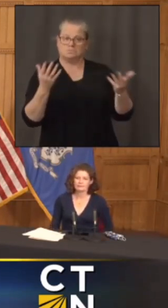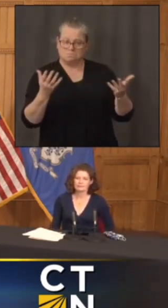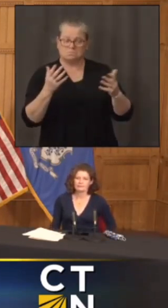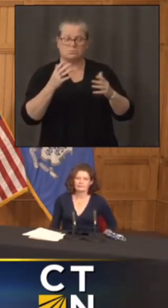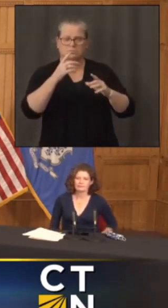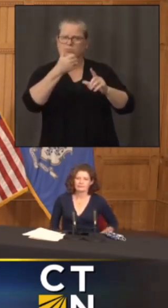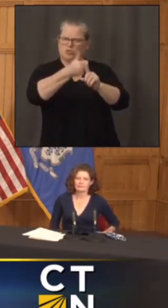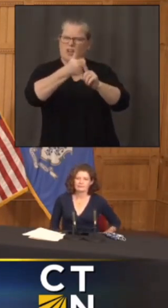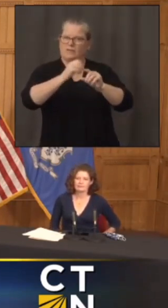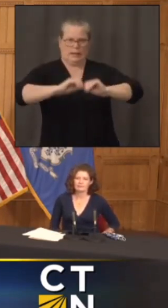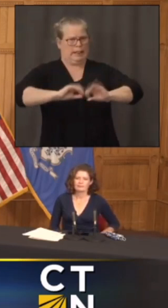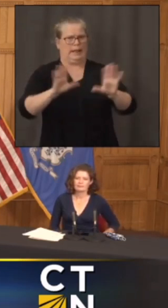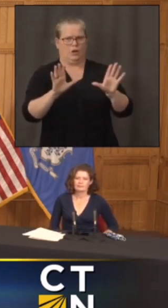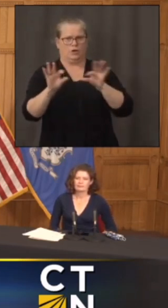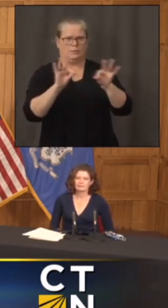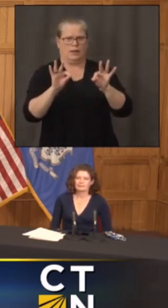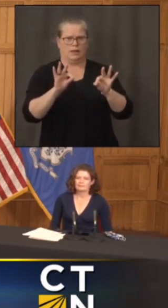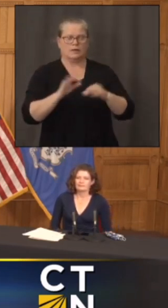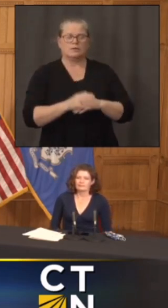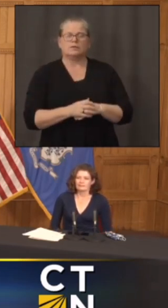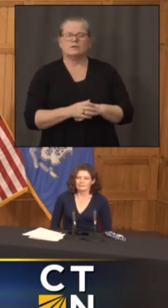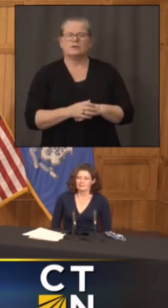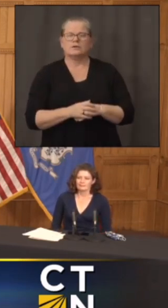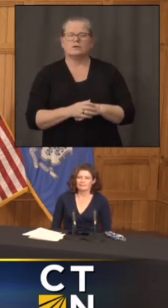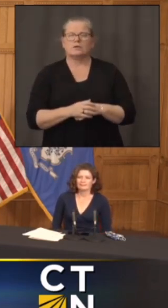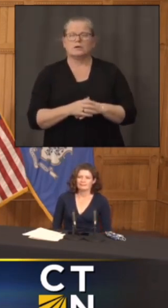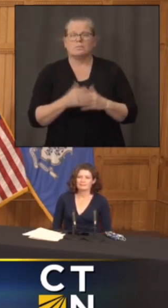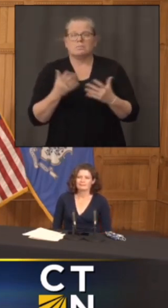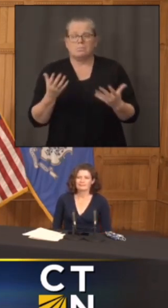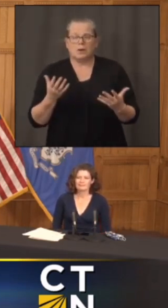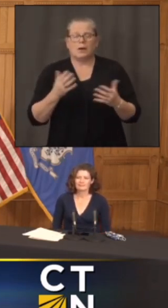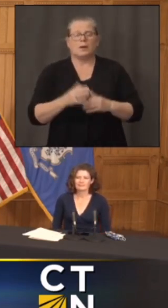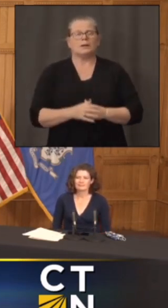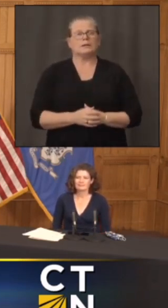the state offer parents beyond the